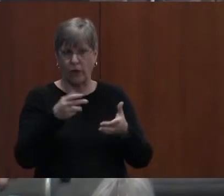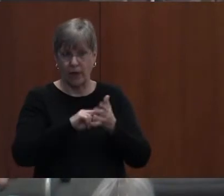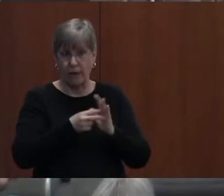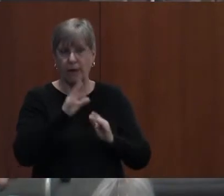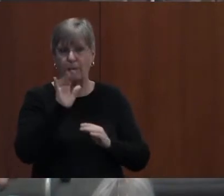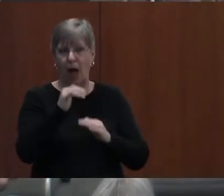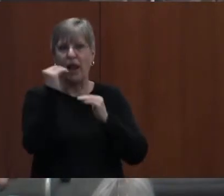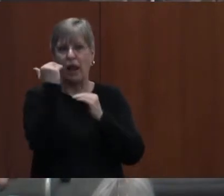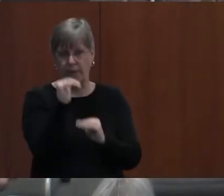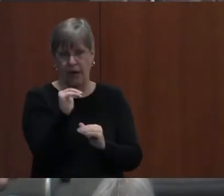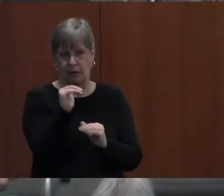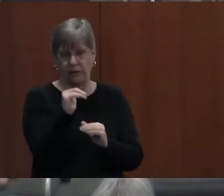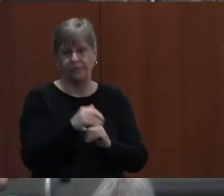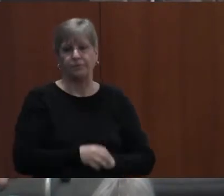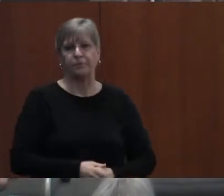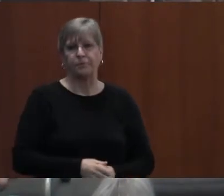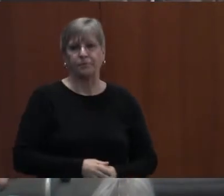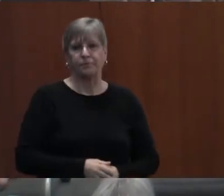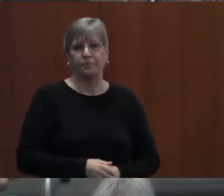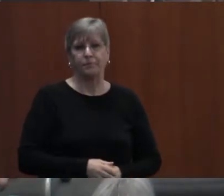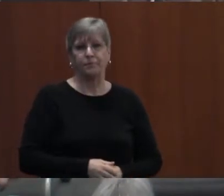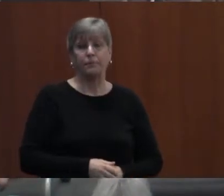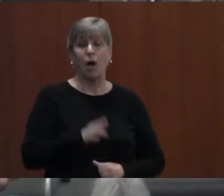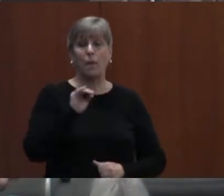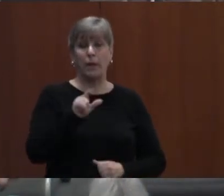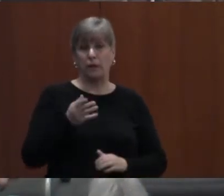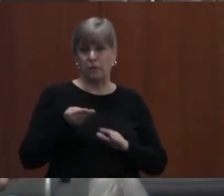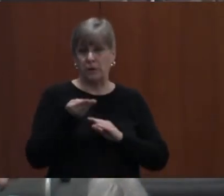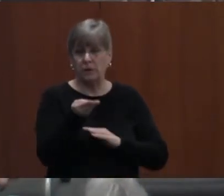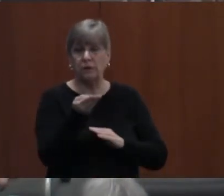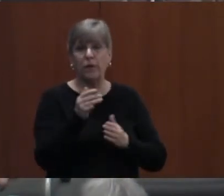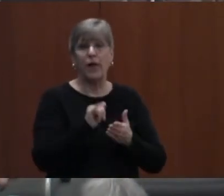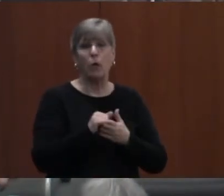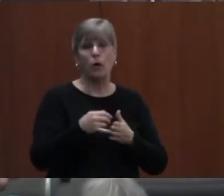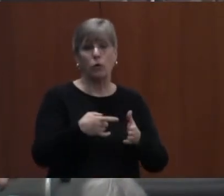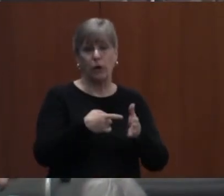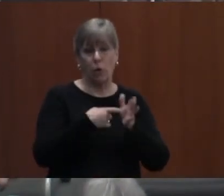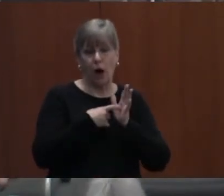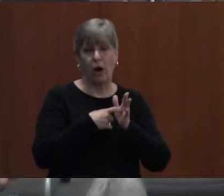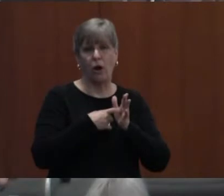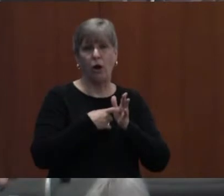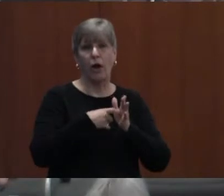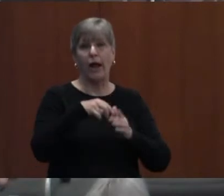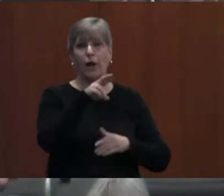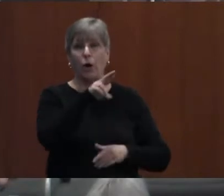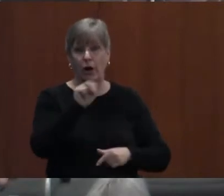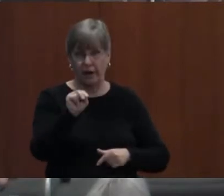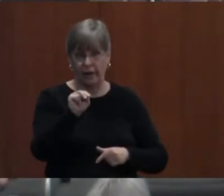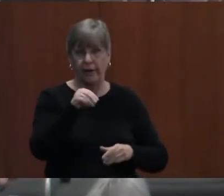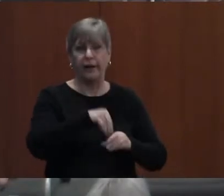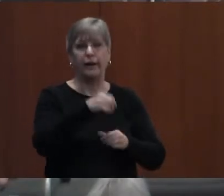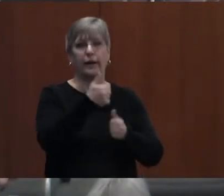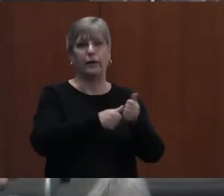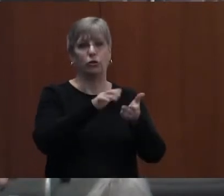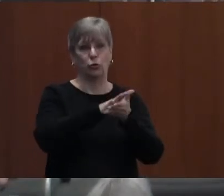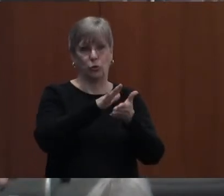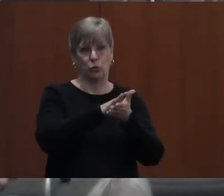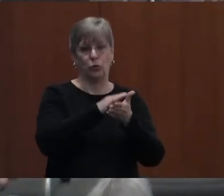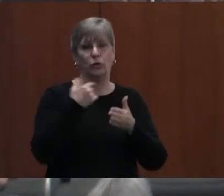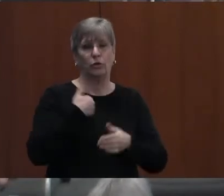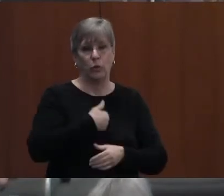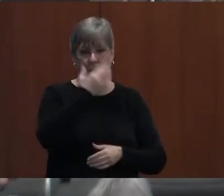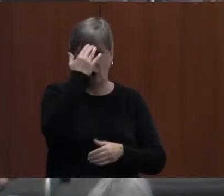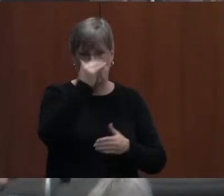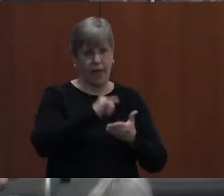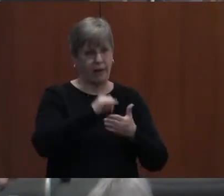mean by limited. There's a bill in that would require a registered nurse in each school. We know that